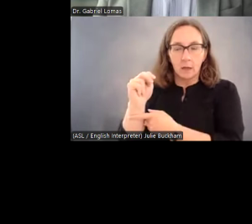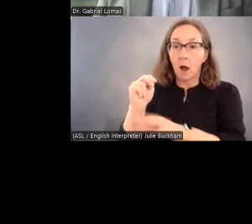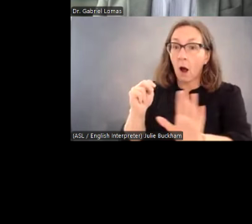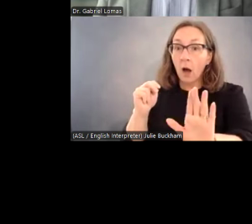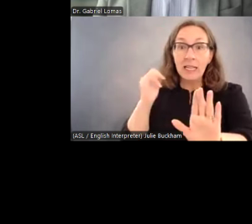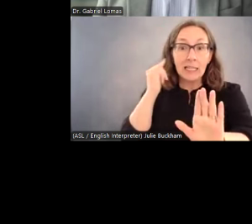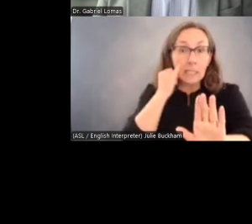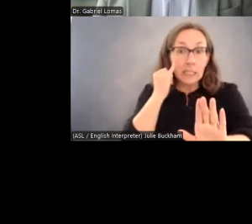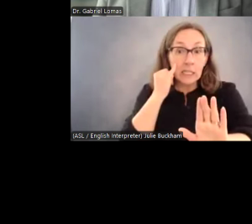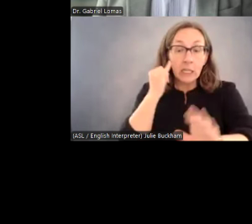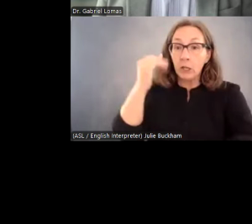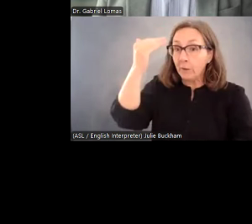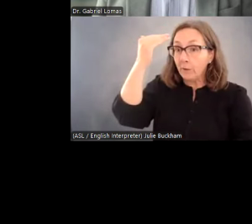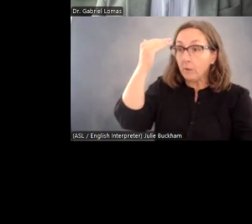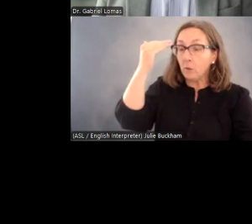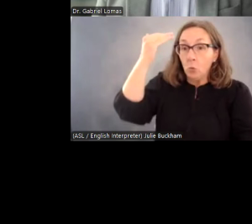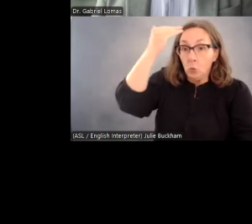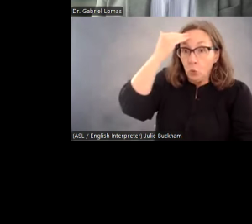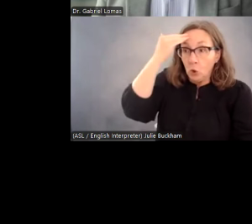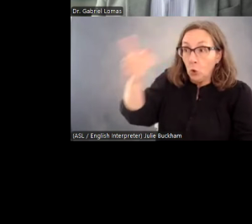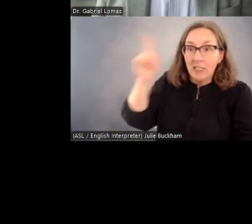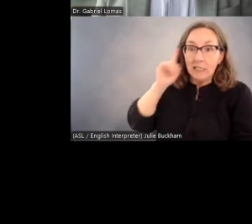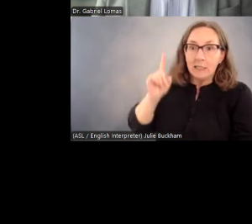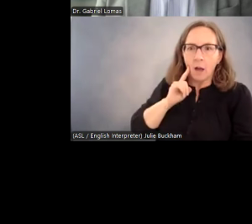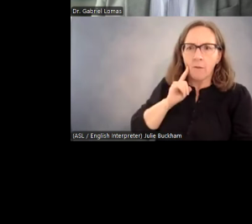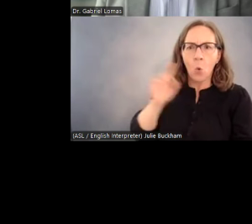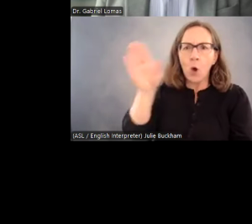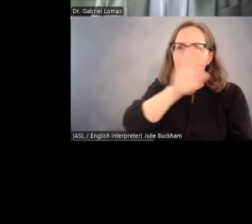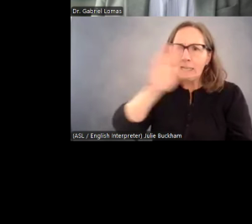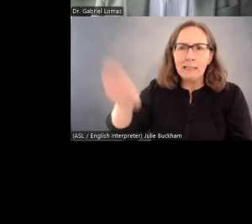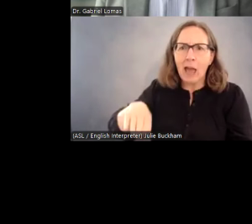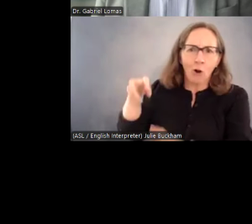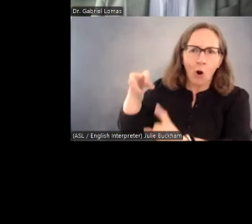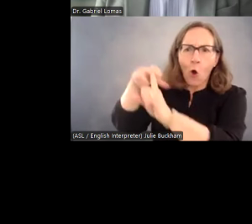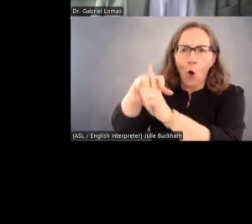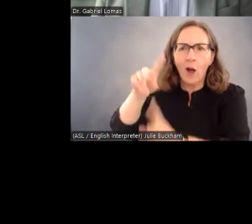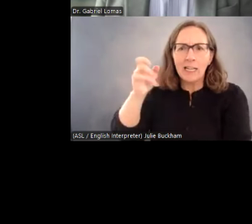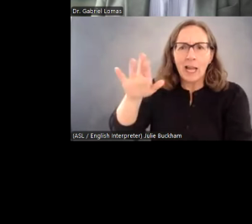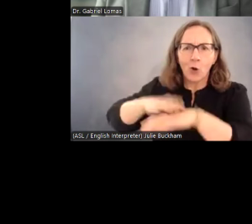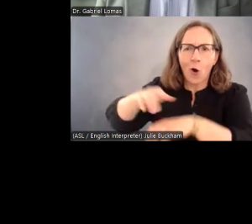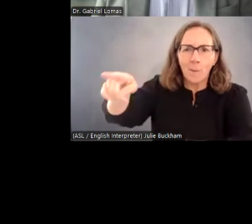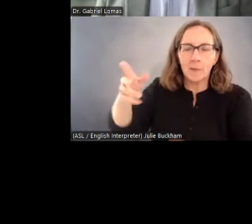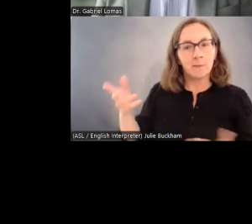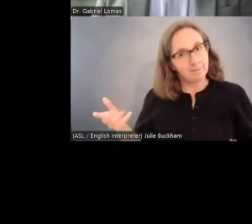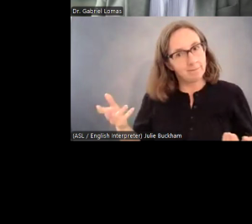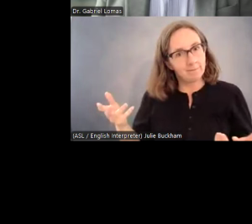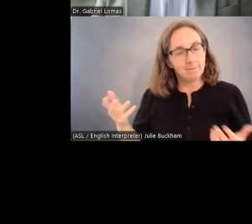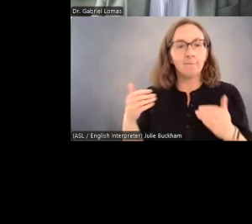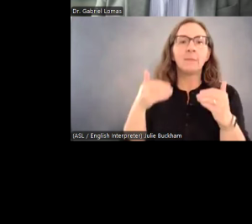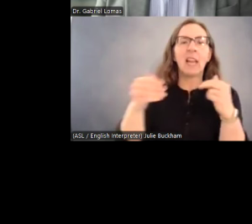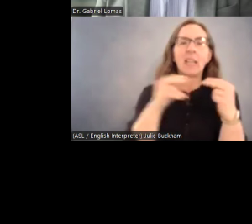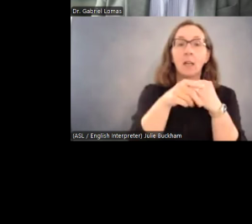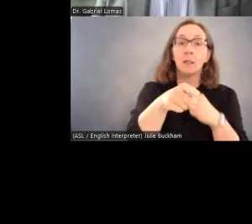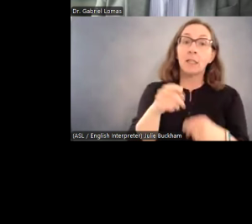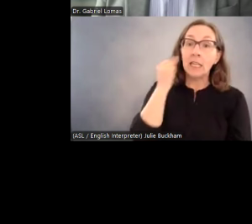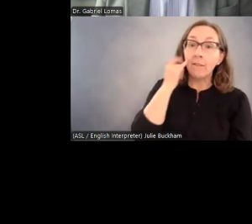done so in the beginning if we knew you were deaf." Next slide. And then there was some disagreement whether or not they